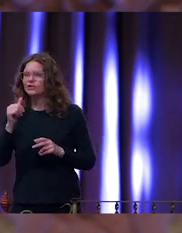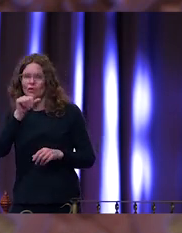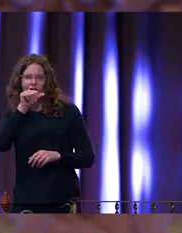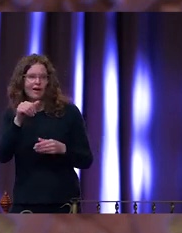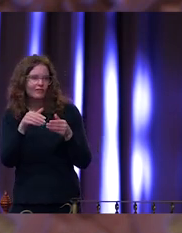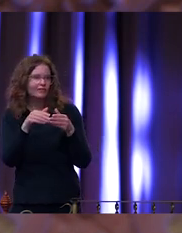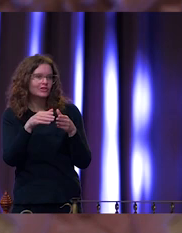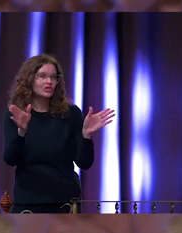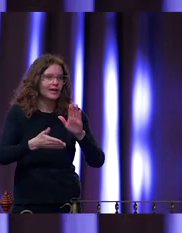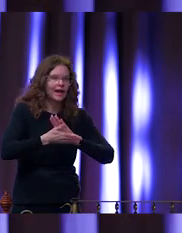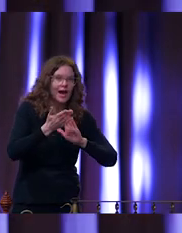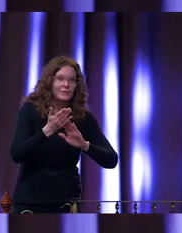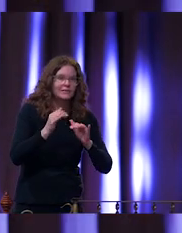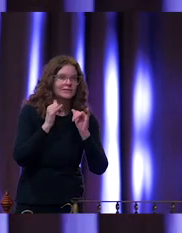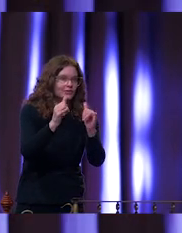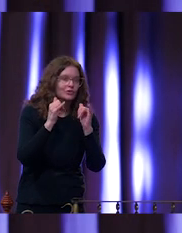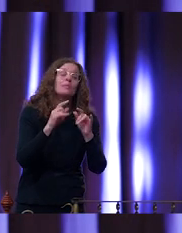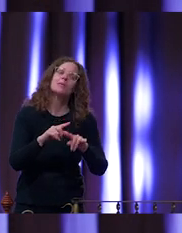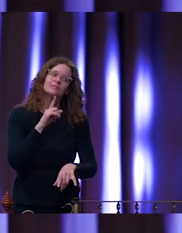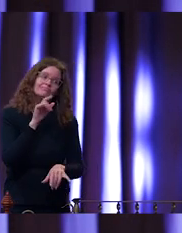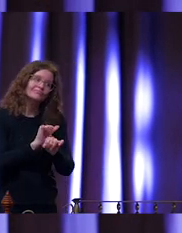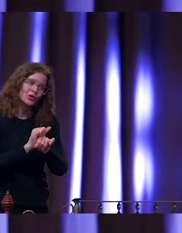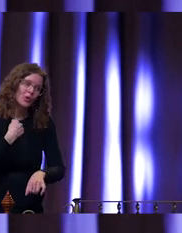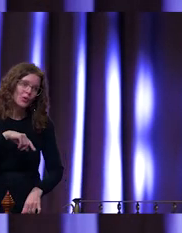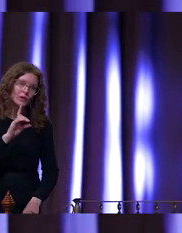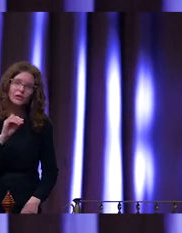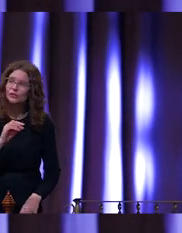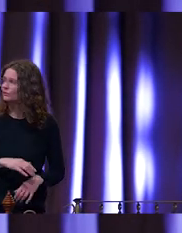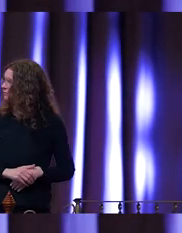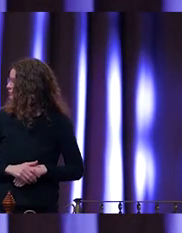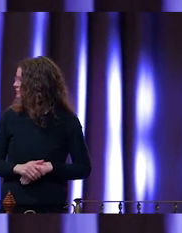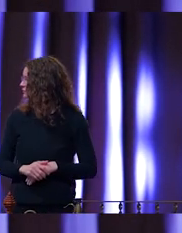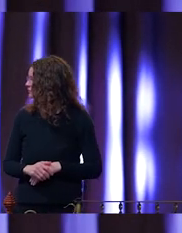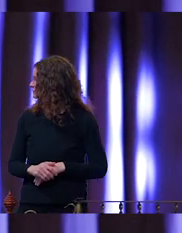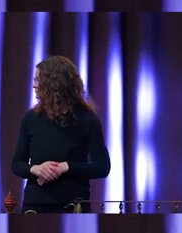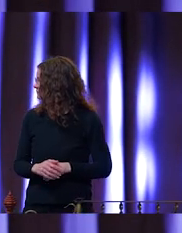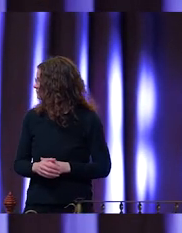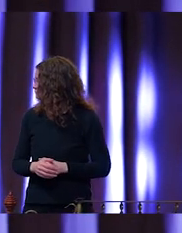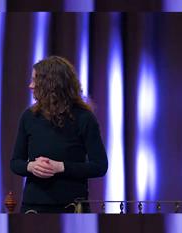do. Anything you want to add, Richard or Erin?